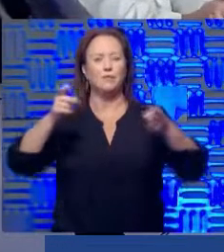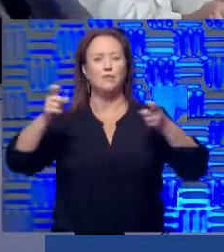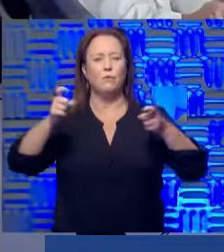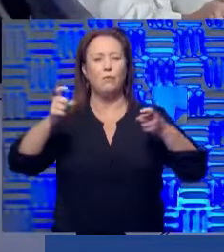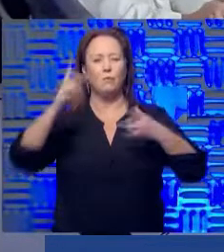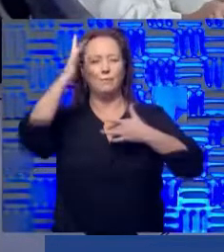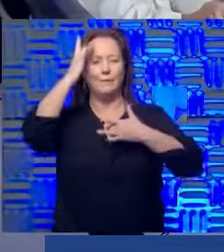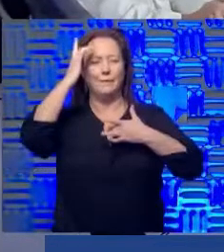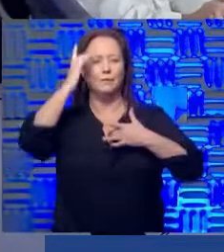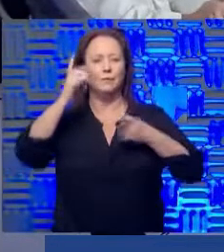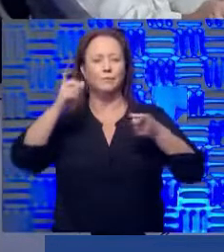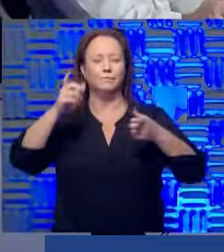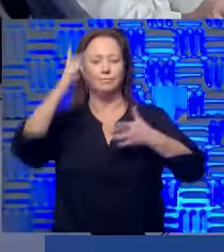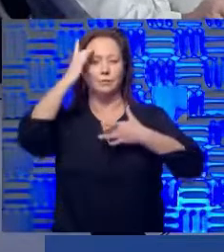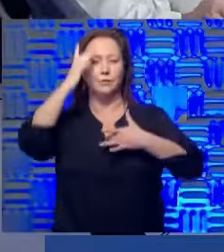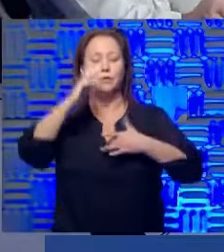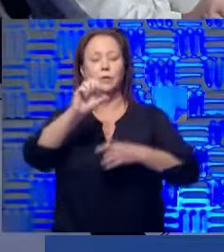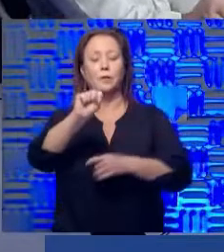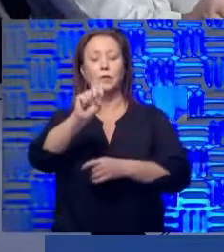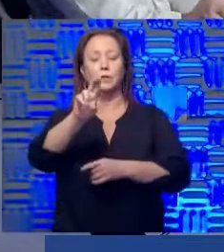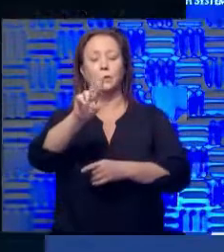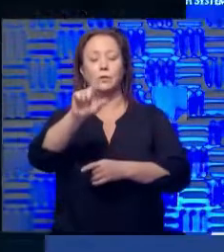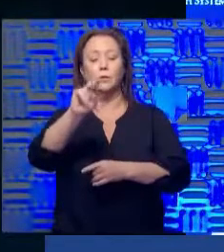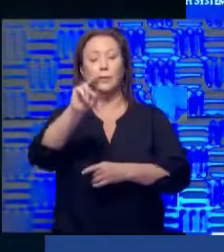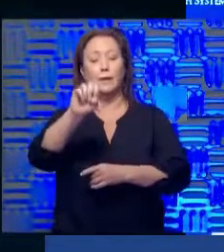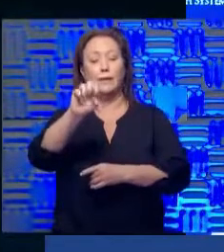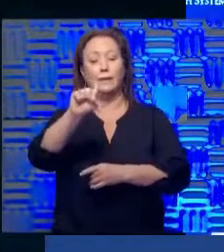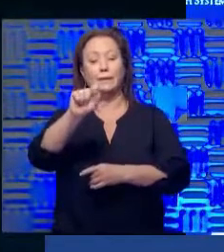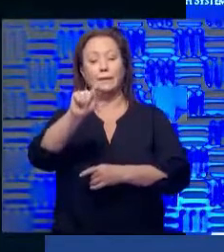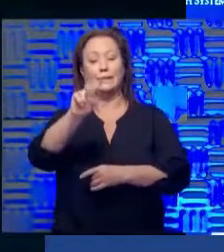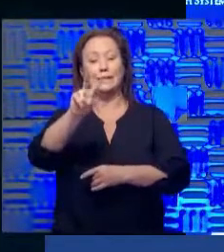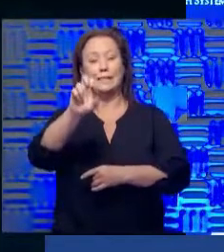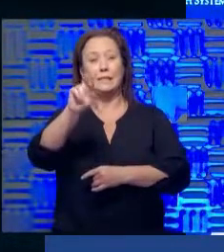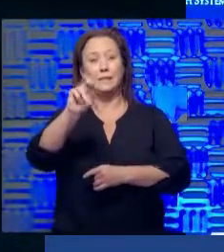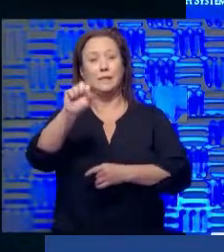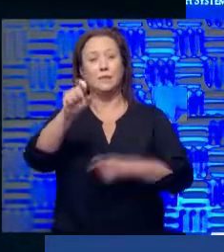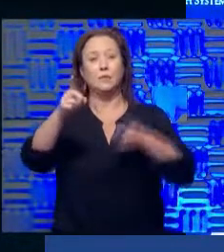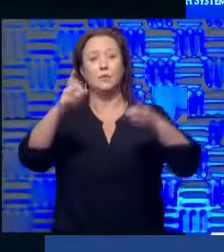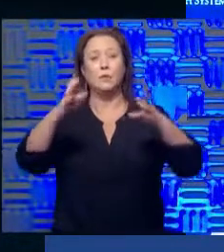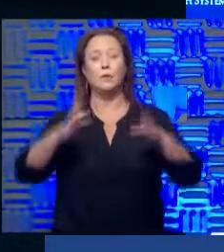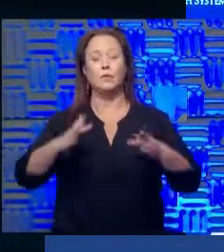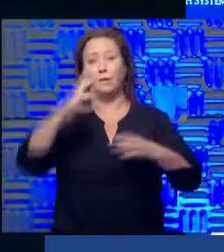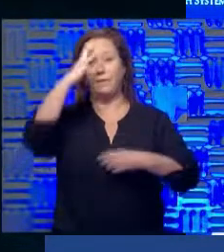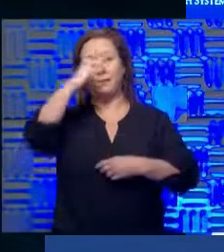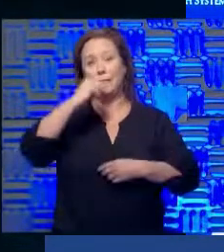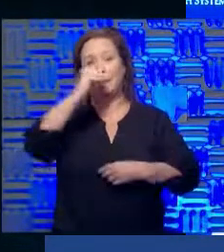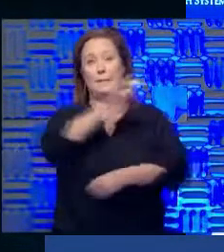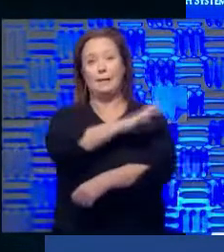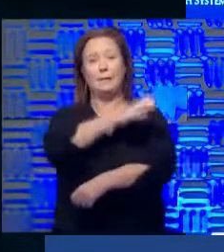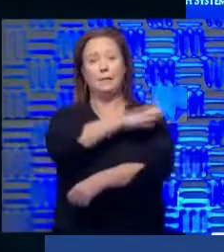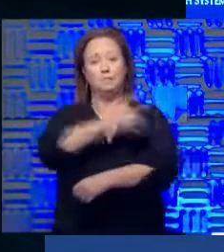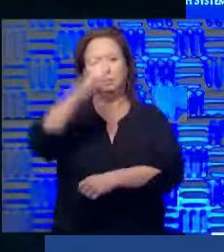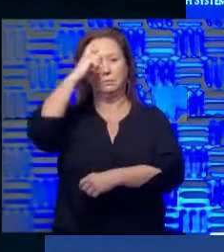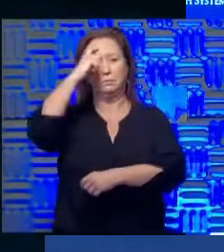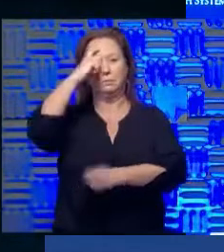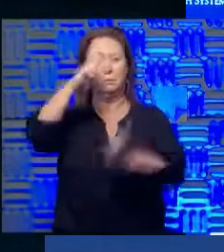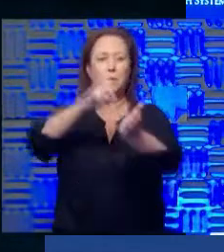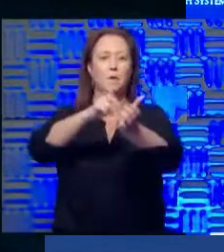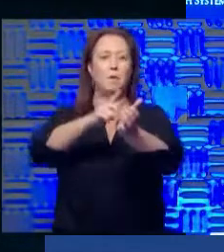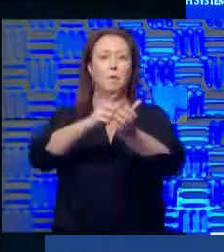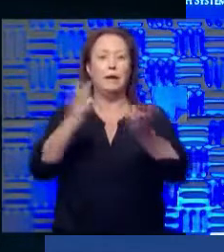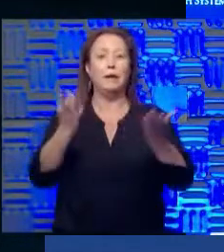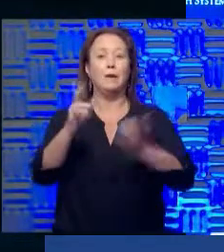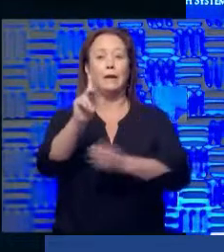that are confronting us. Suzanne Stevens, who's the director of the sleep clinic and a neurologist here at KU.